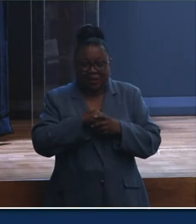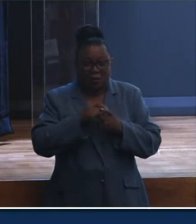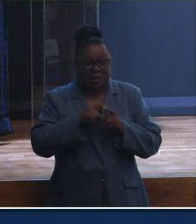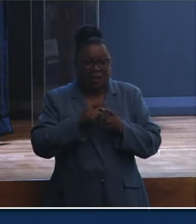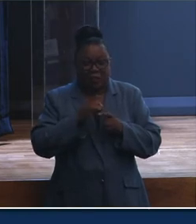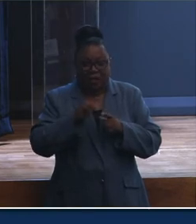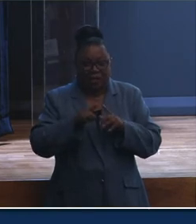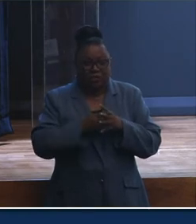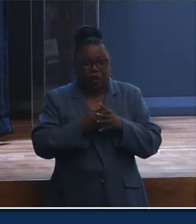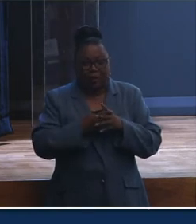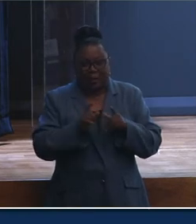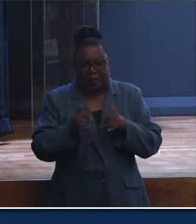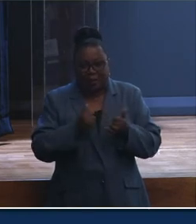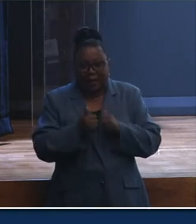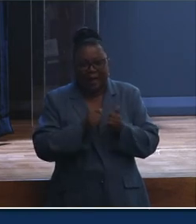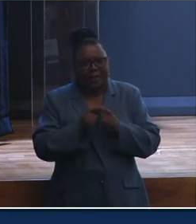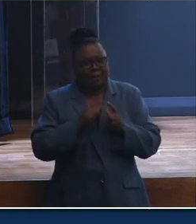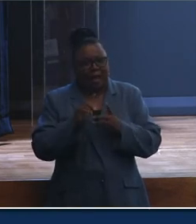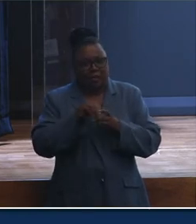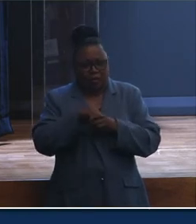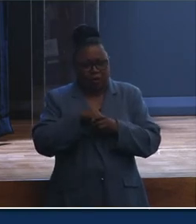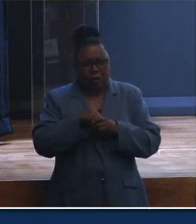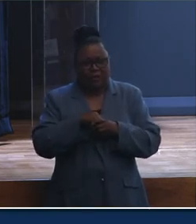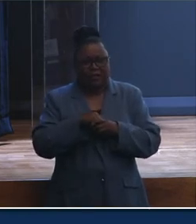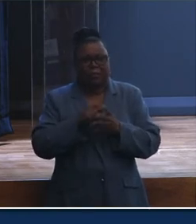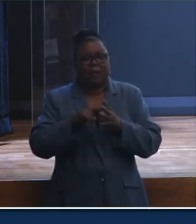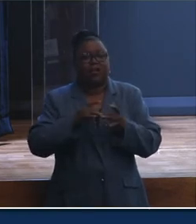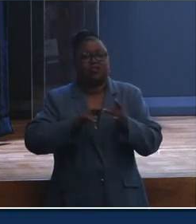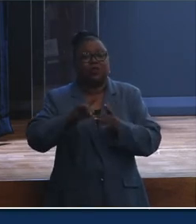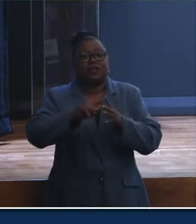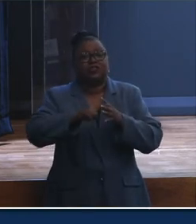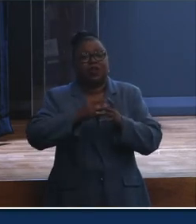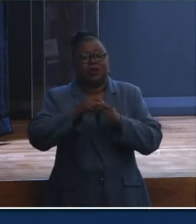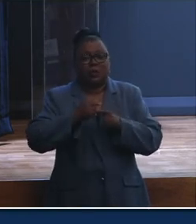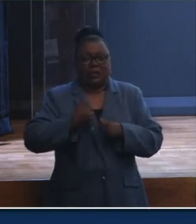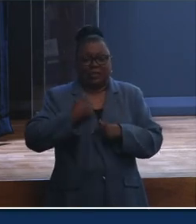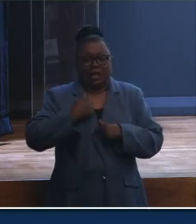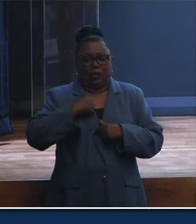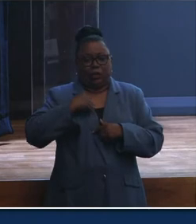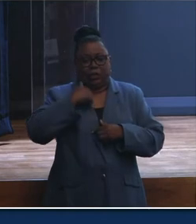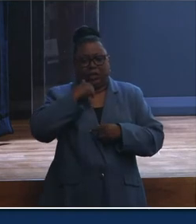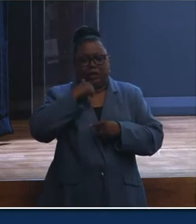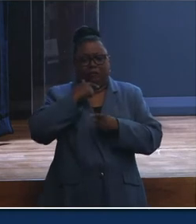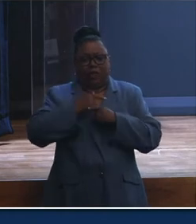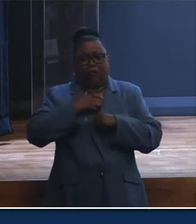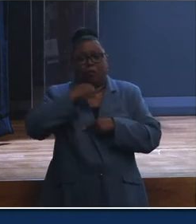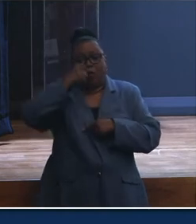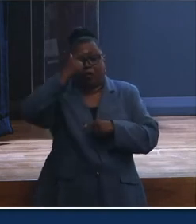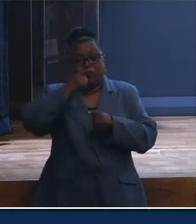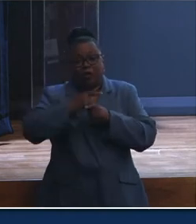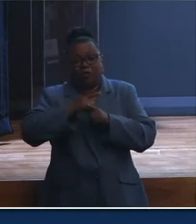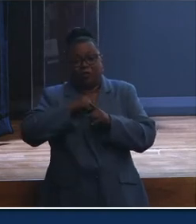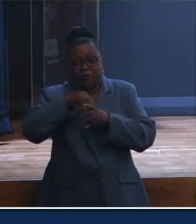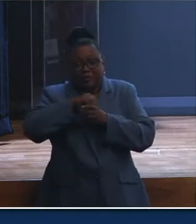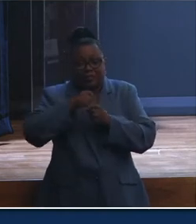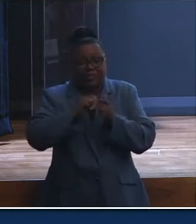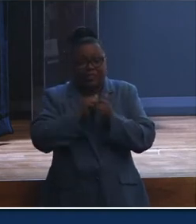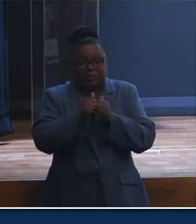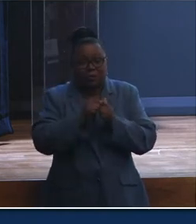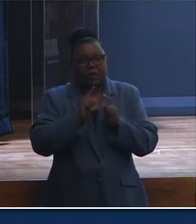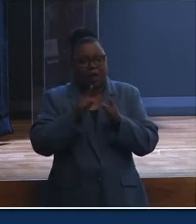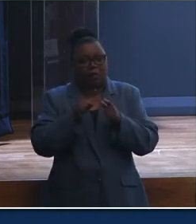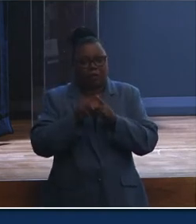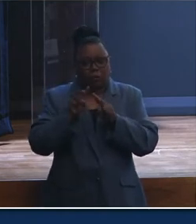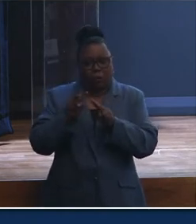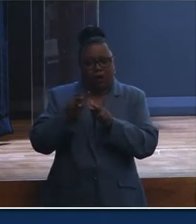started playing. And my journey in the rink started because I was a younger sibling to an older brother who was playing sports, and I went